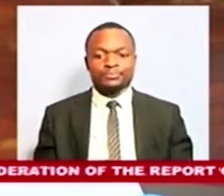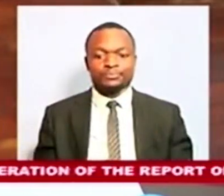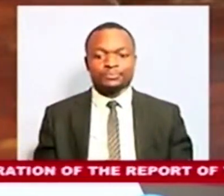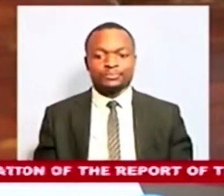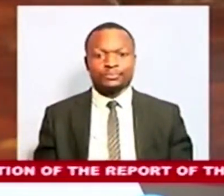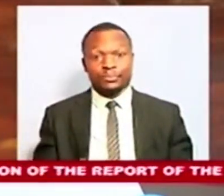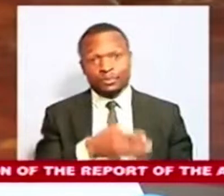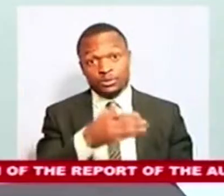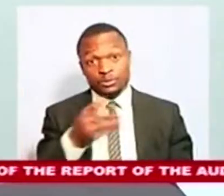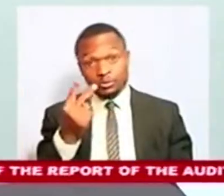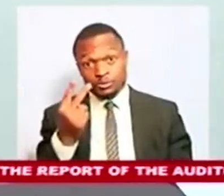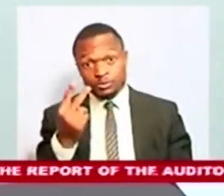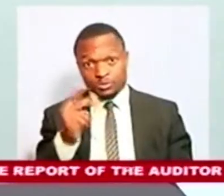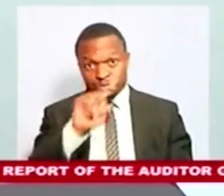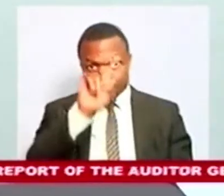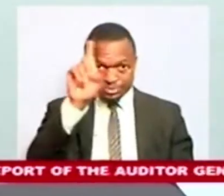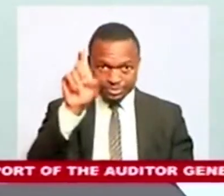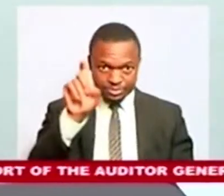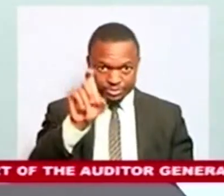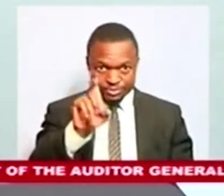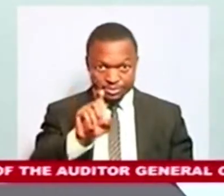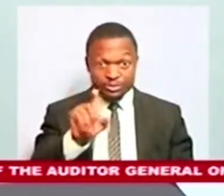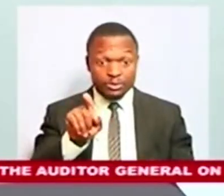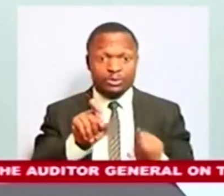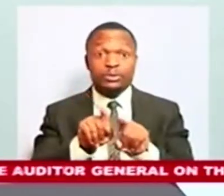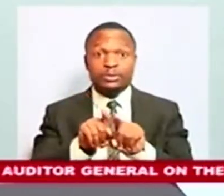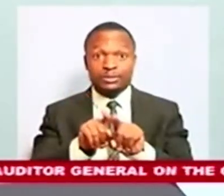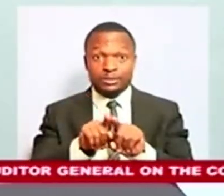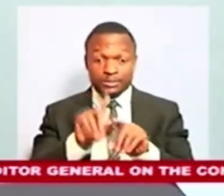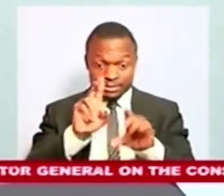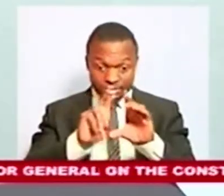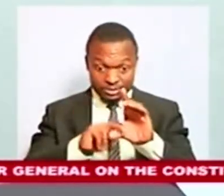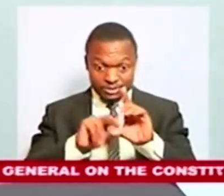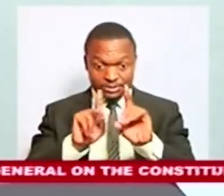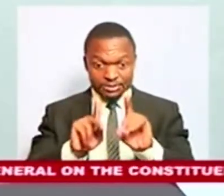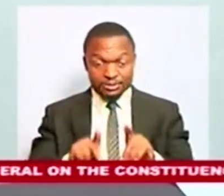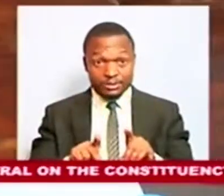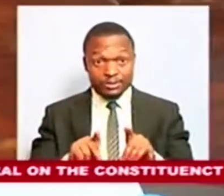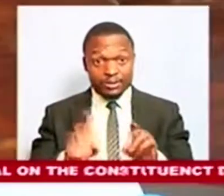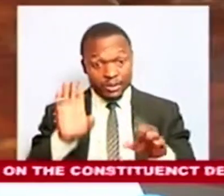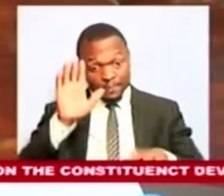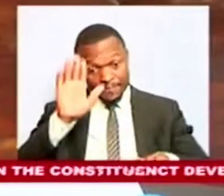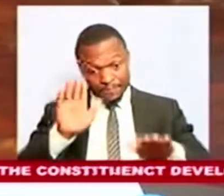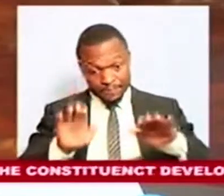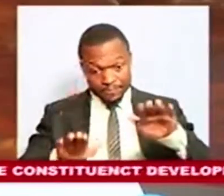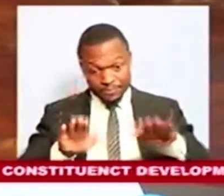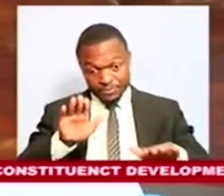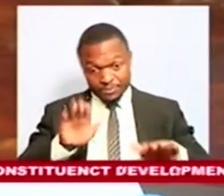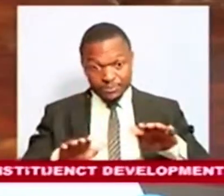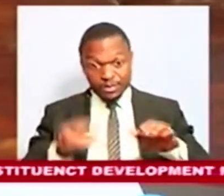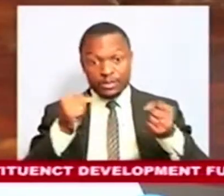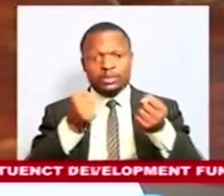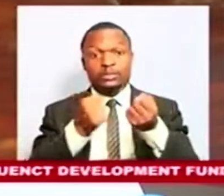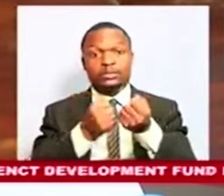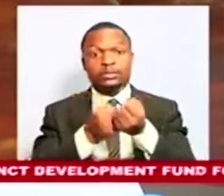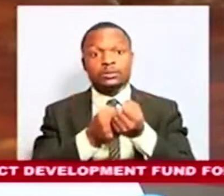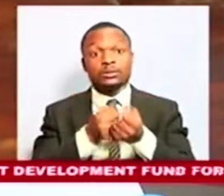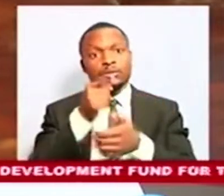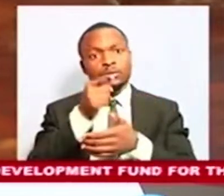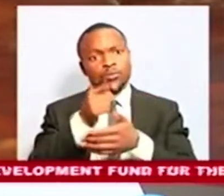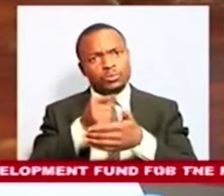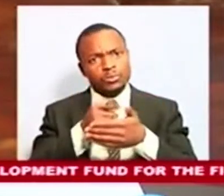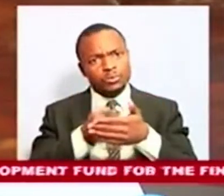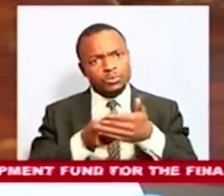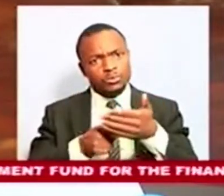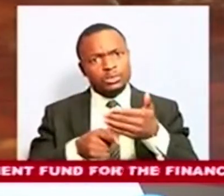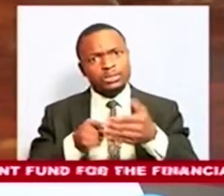Those two questions? On the same, Chair, the balance of the bursaries. What did you do